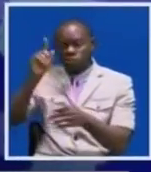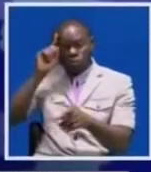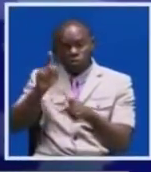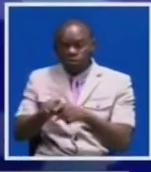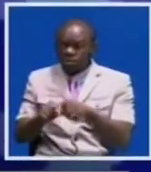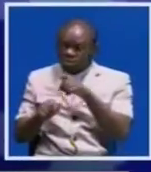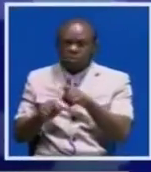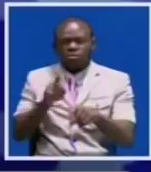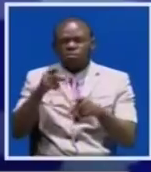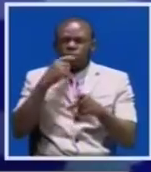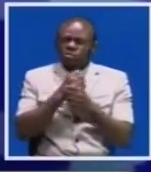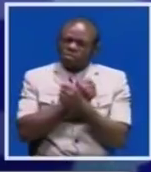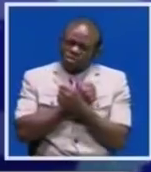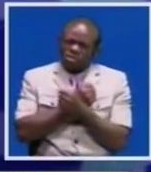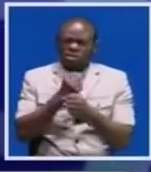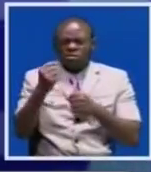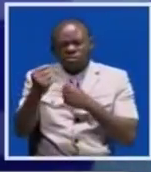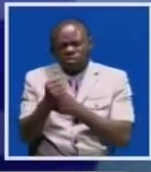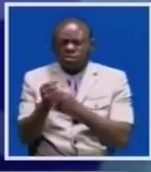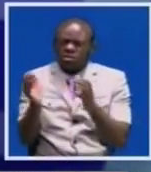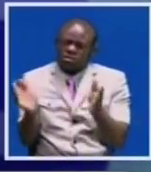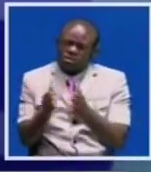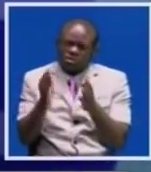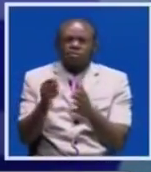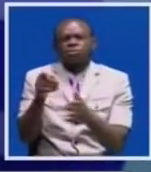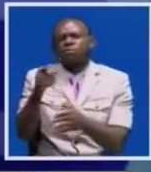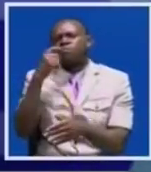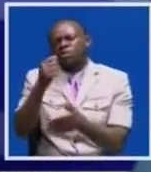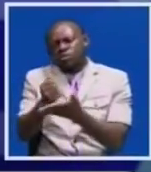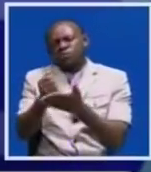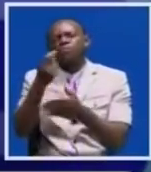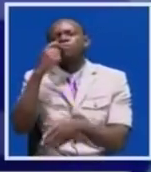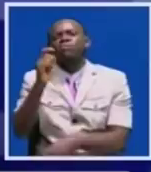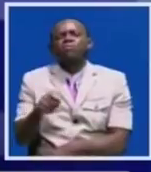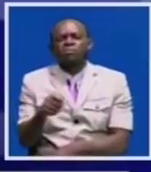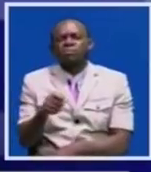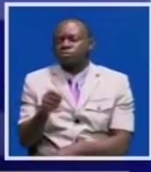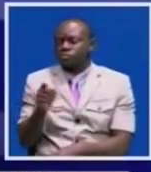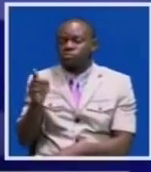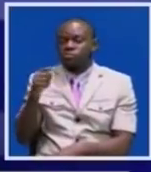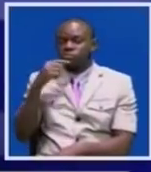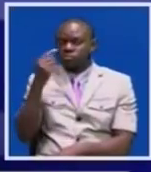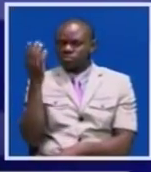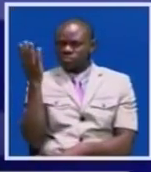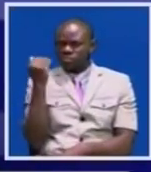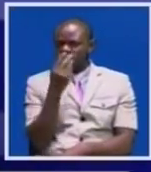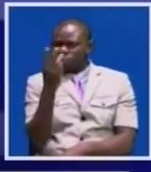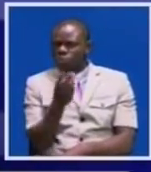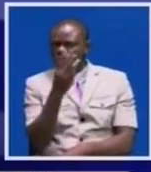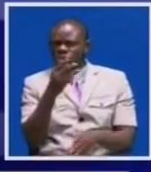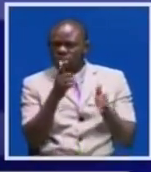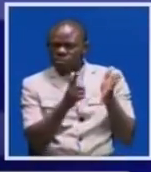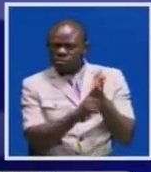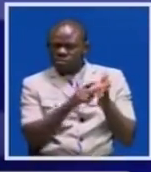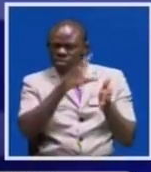needs love, collective support, help and care. Mr. Mukoka says Wednesday's events in Lusaka's Chilenje